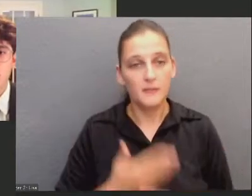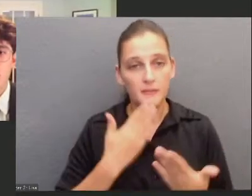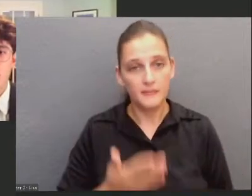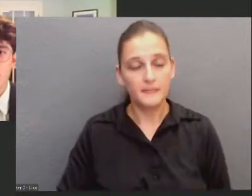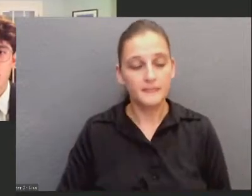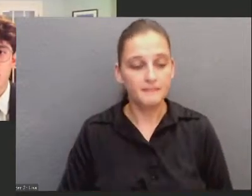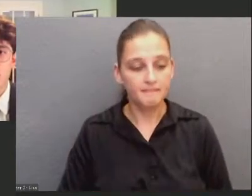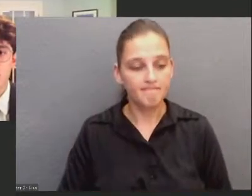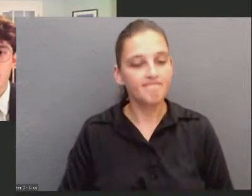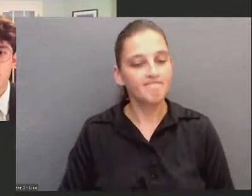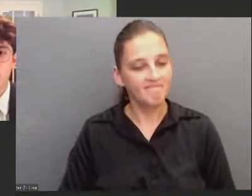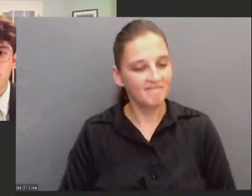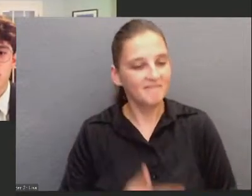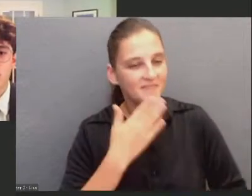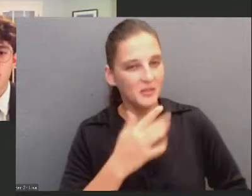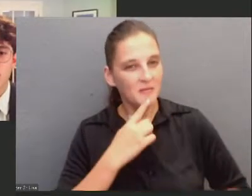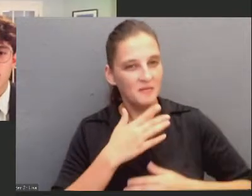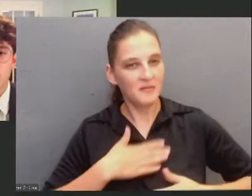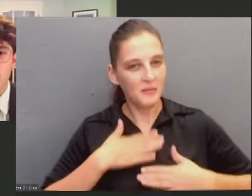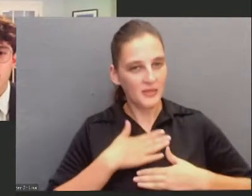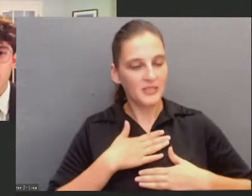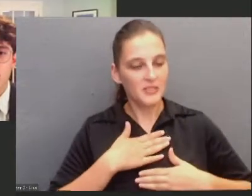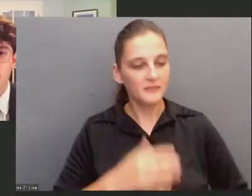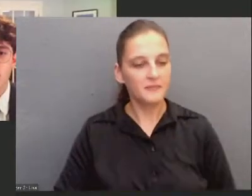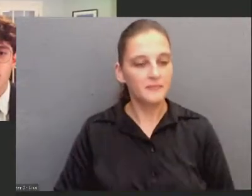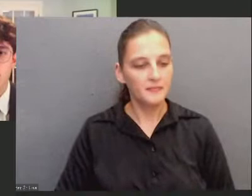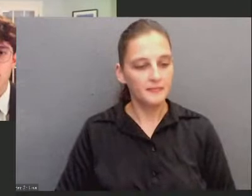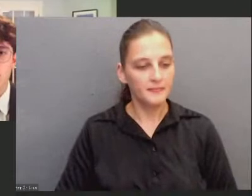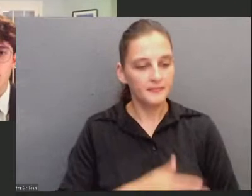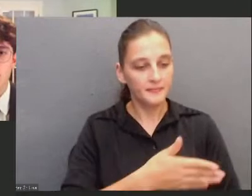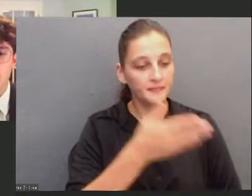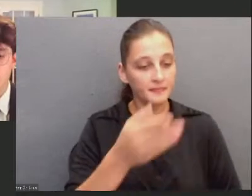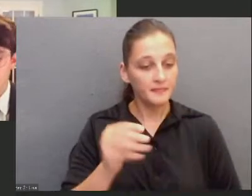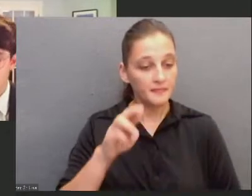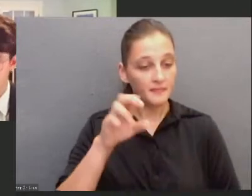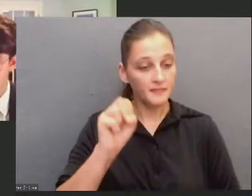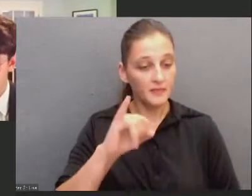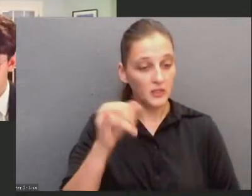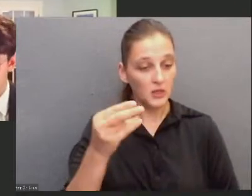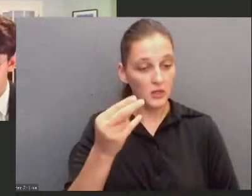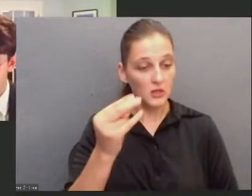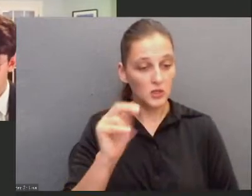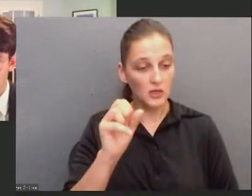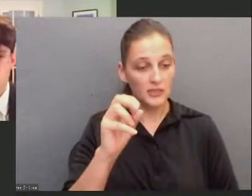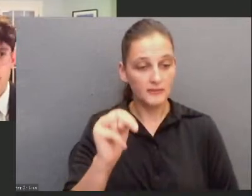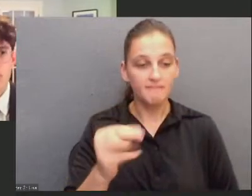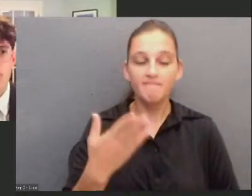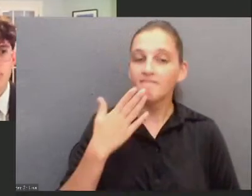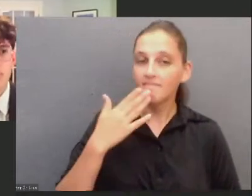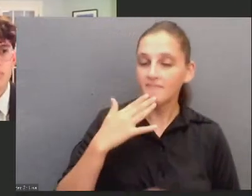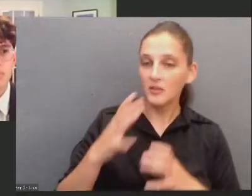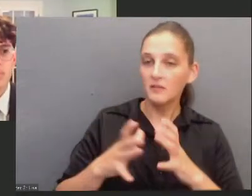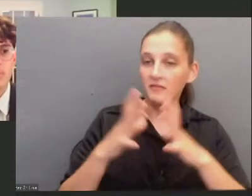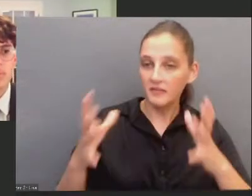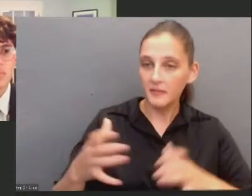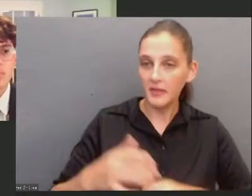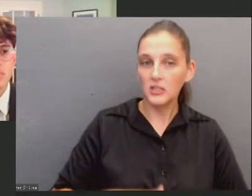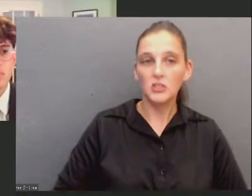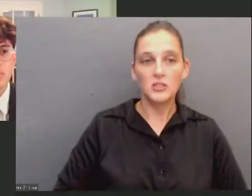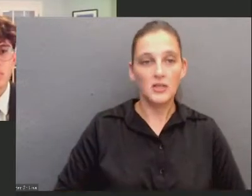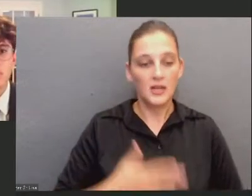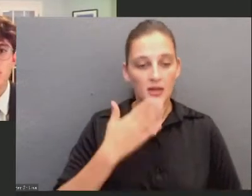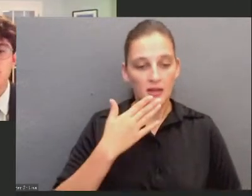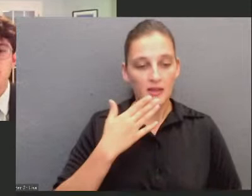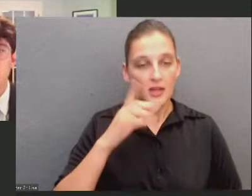Very much appreciate it. Thank you, Mr. Joseph. Ms. Johnson, please. Thank you so much, Madam Chair, and thank you, Dr.